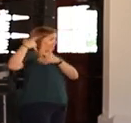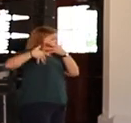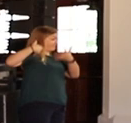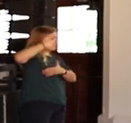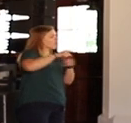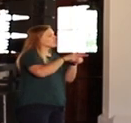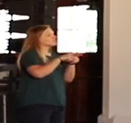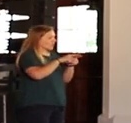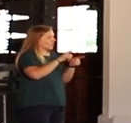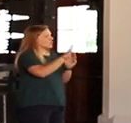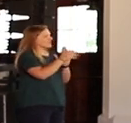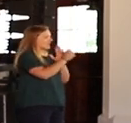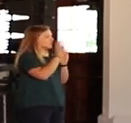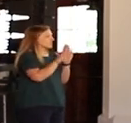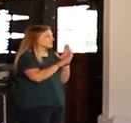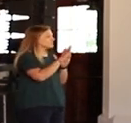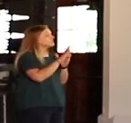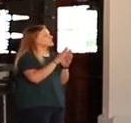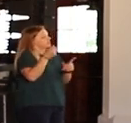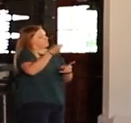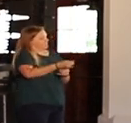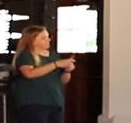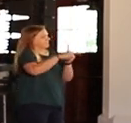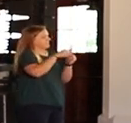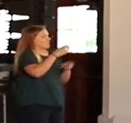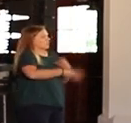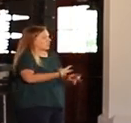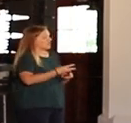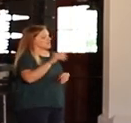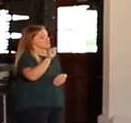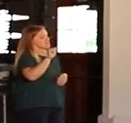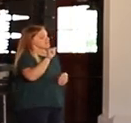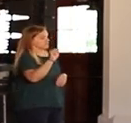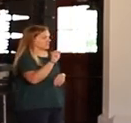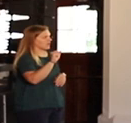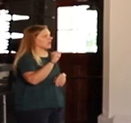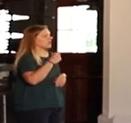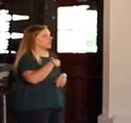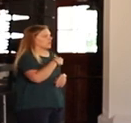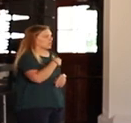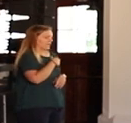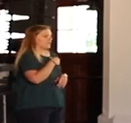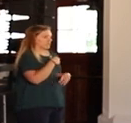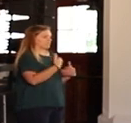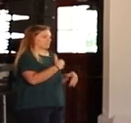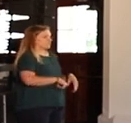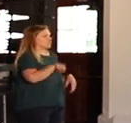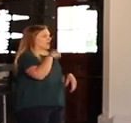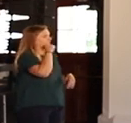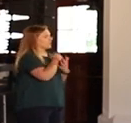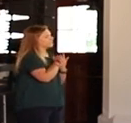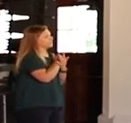best way to develop your talents to make positive change in the world. At Agnes Scott, we revel in our interdisciplinarity. We